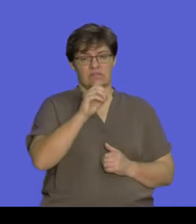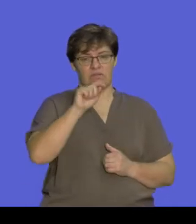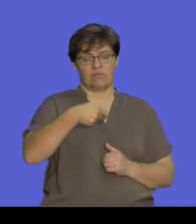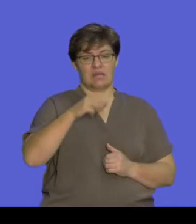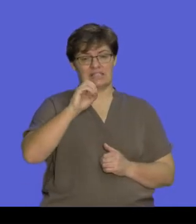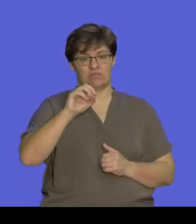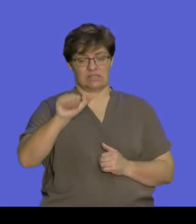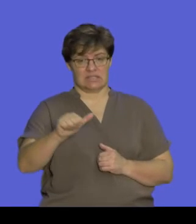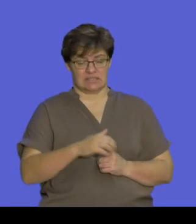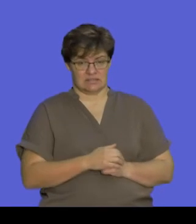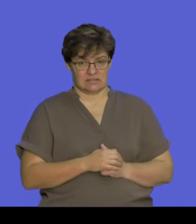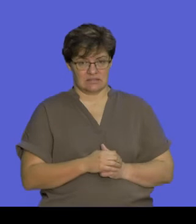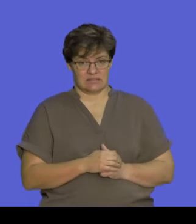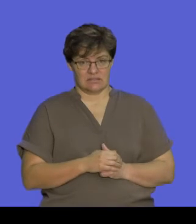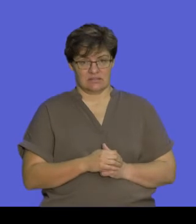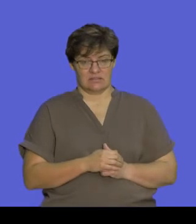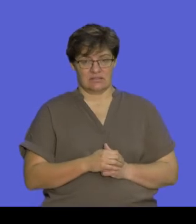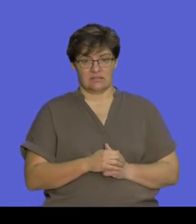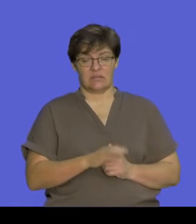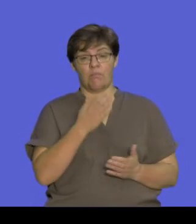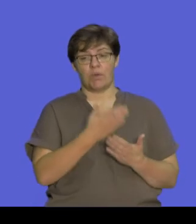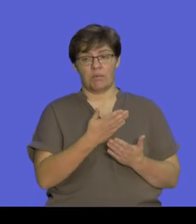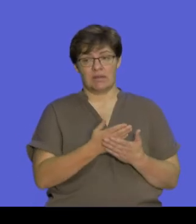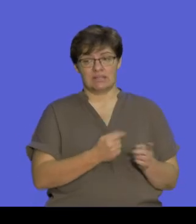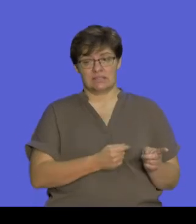0.06. So the probability here